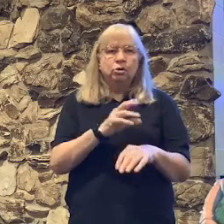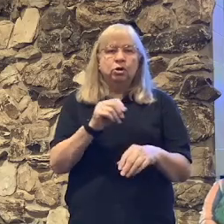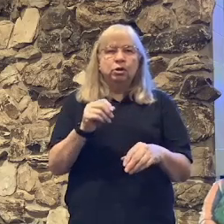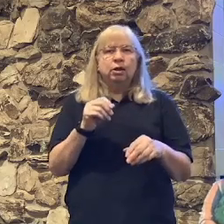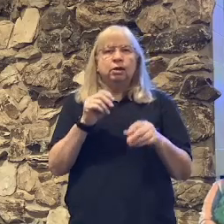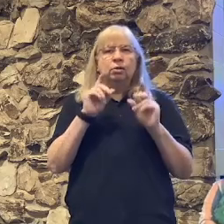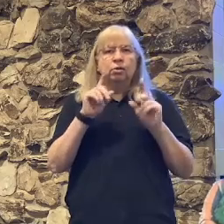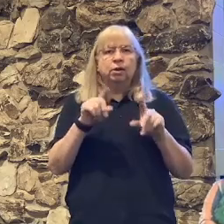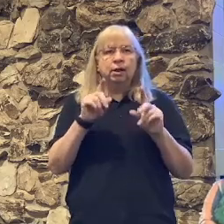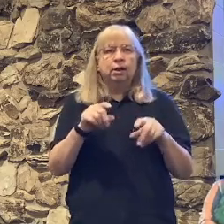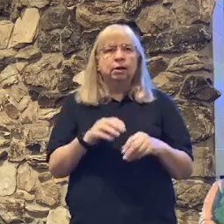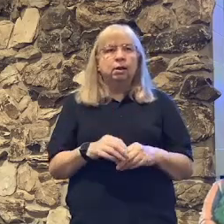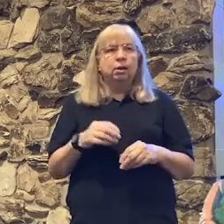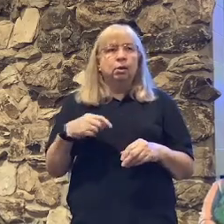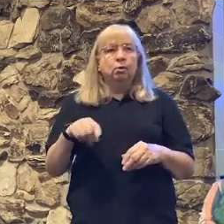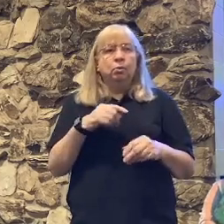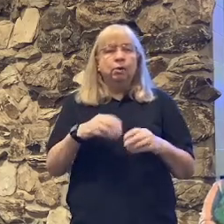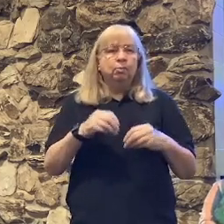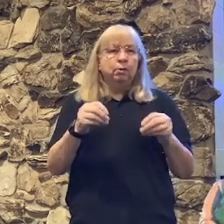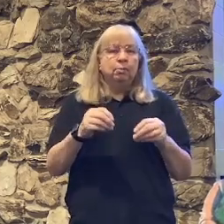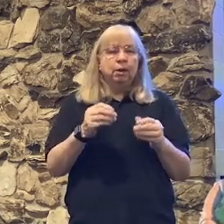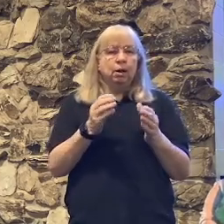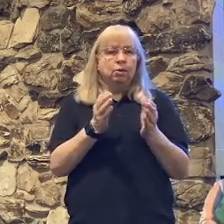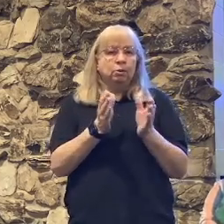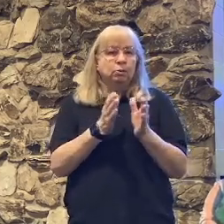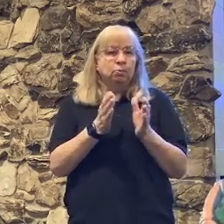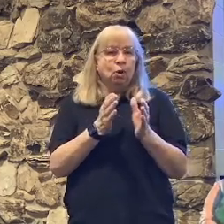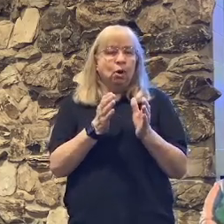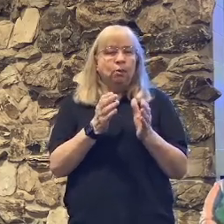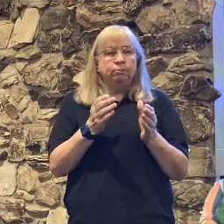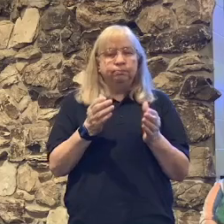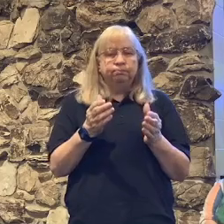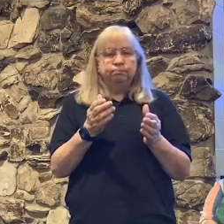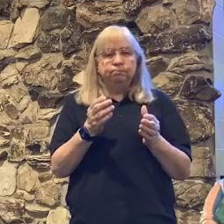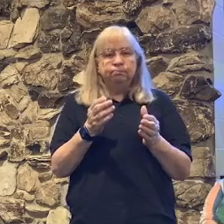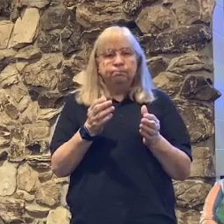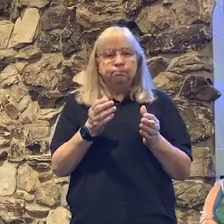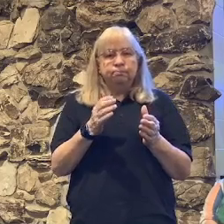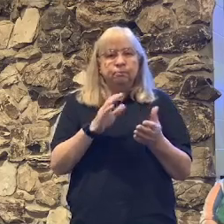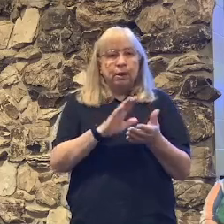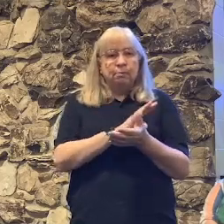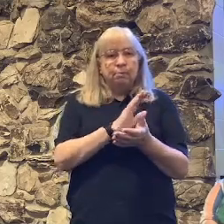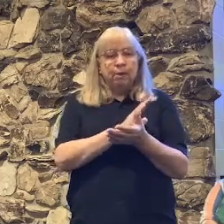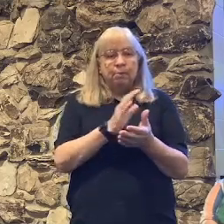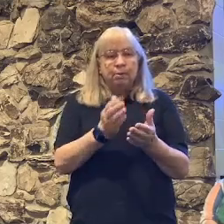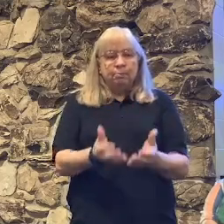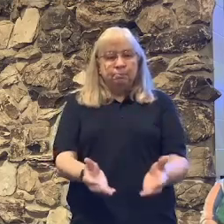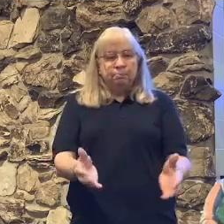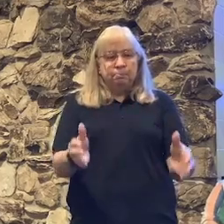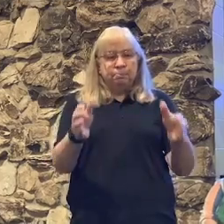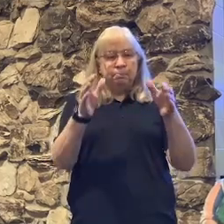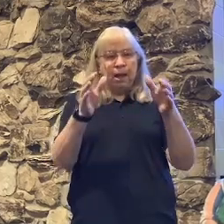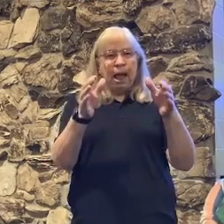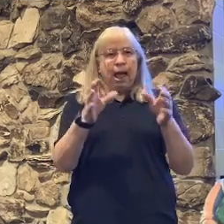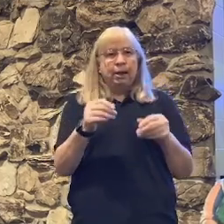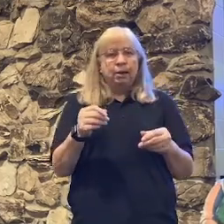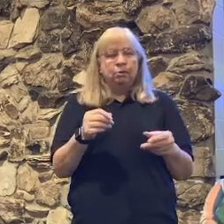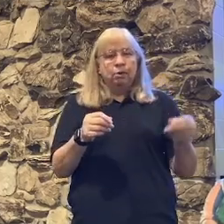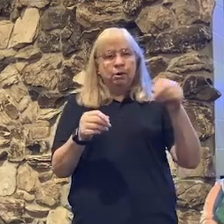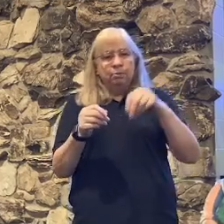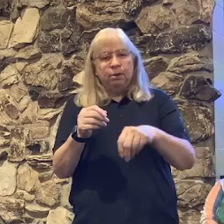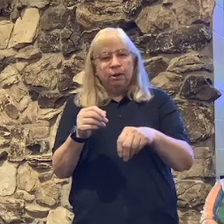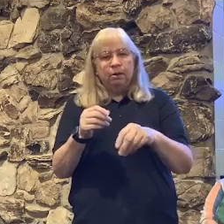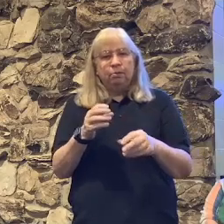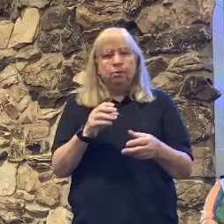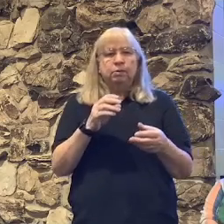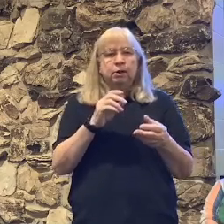into a small brown lunch bag, a paper bag, and we stuck in that bag a small note that was